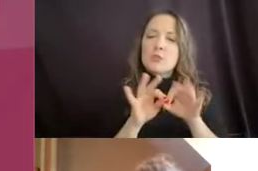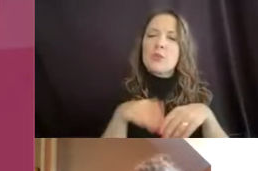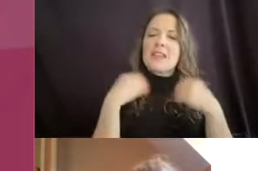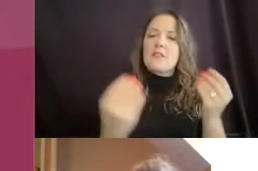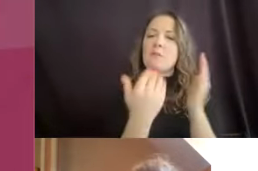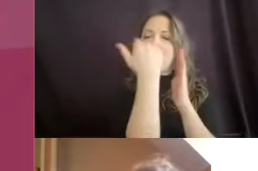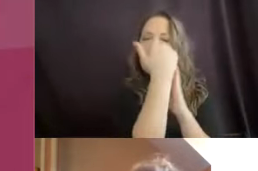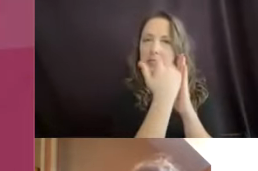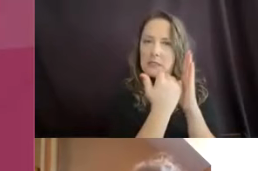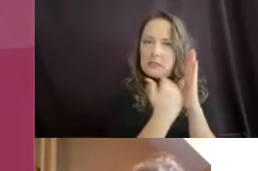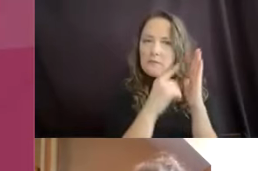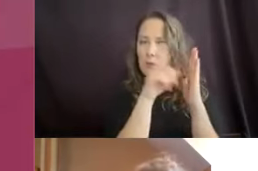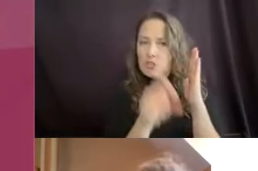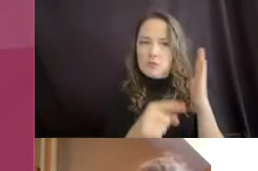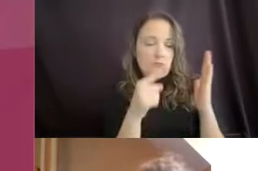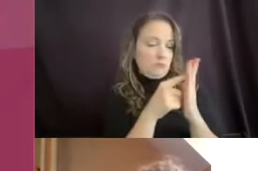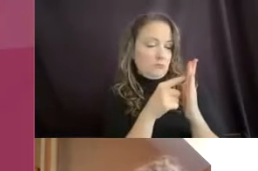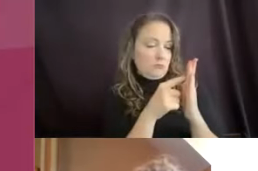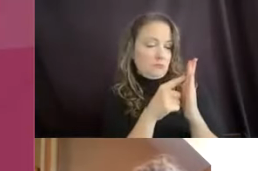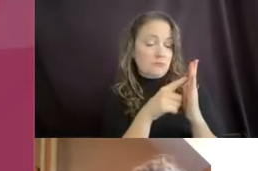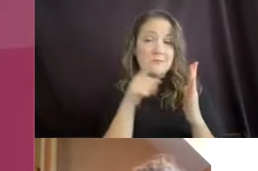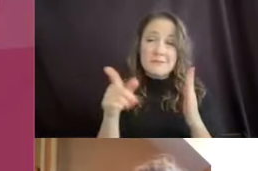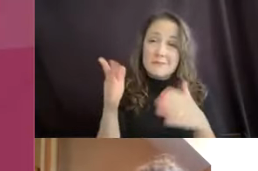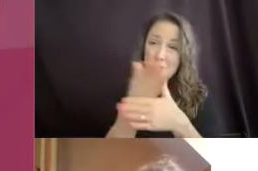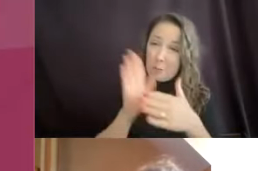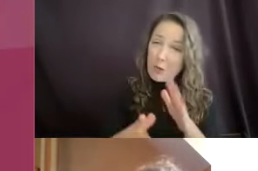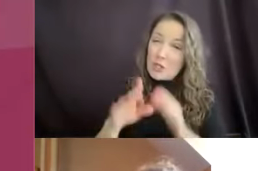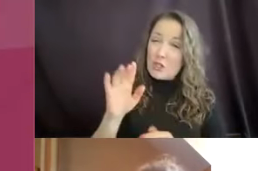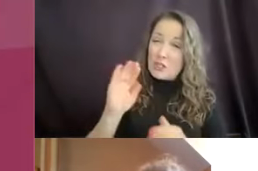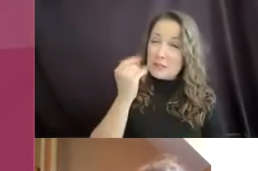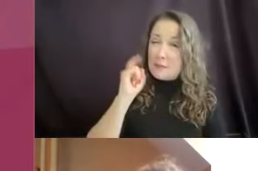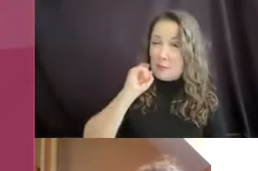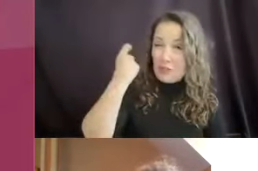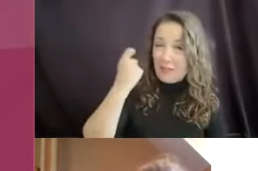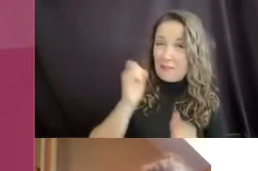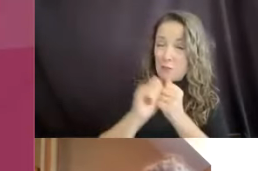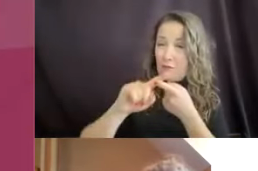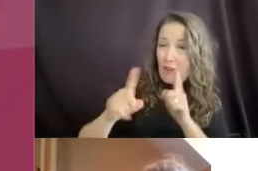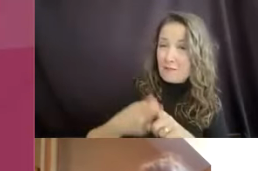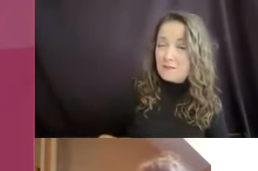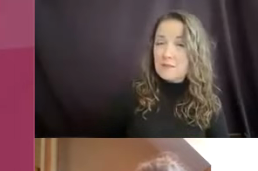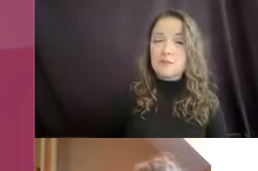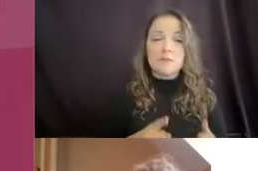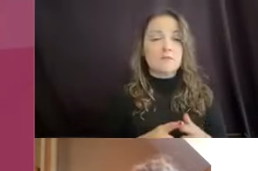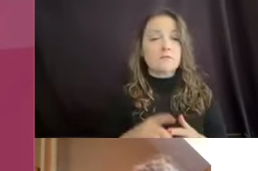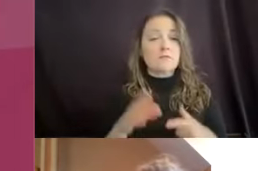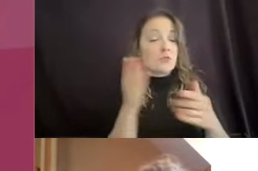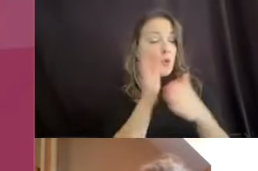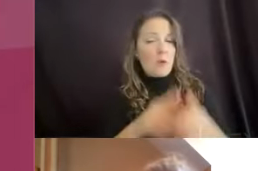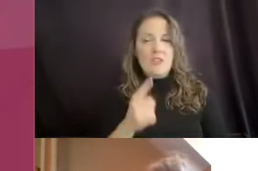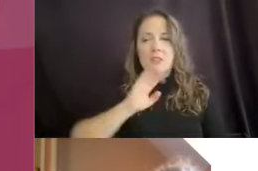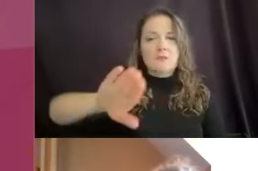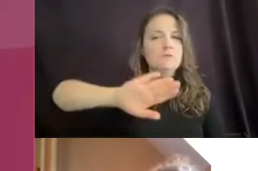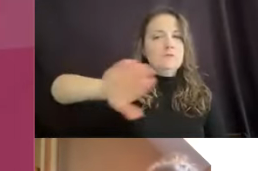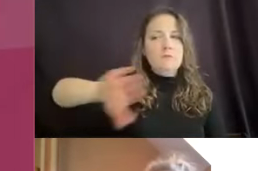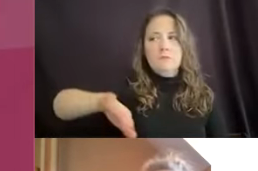of questions like, does your partner show jealousy of your friends? Does your partner discourage you from spending time with people